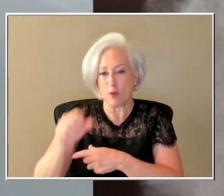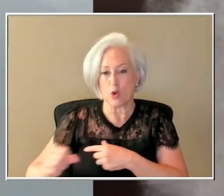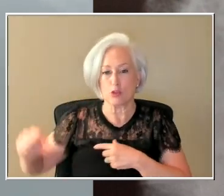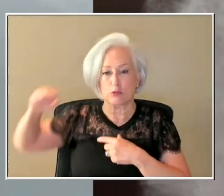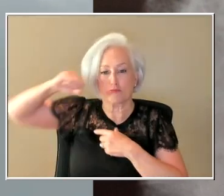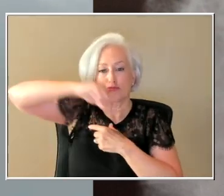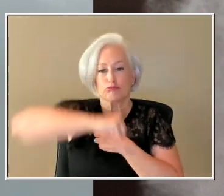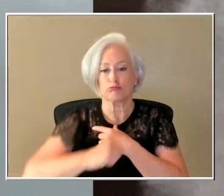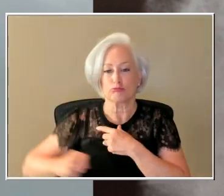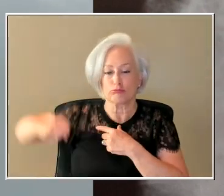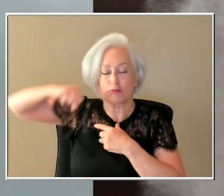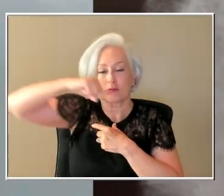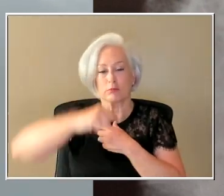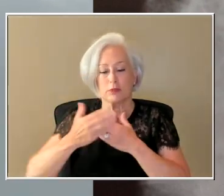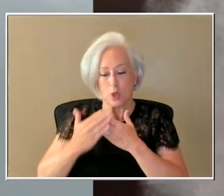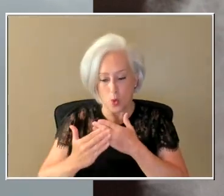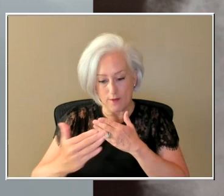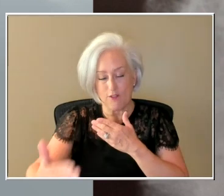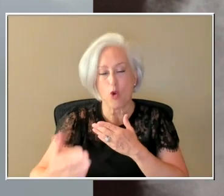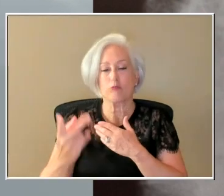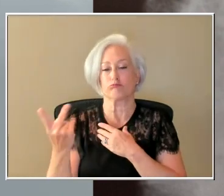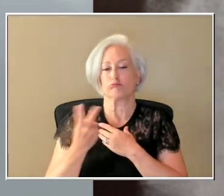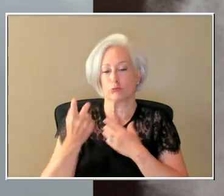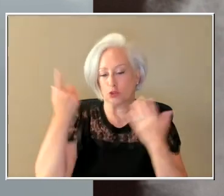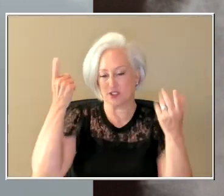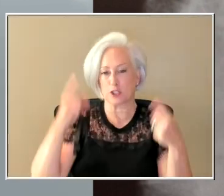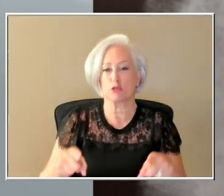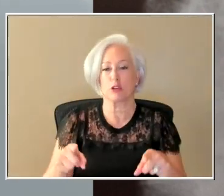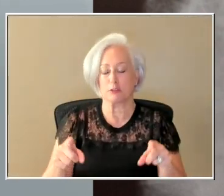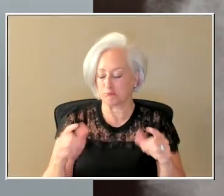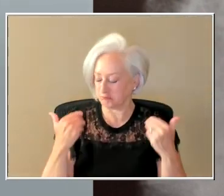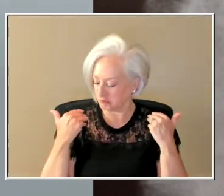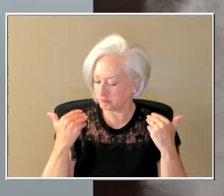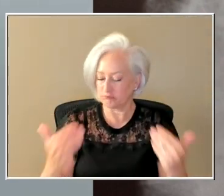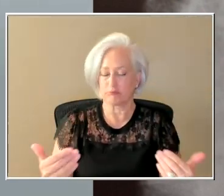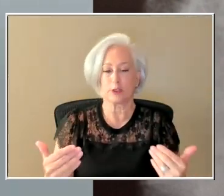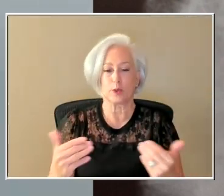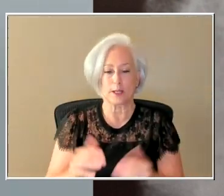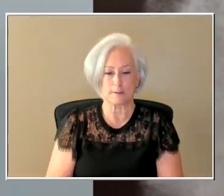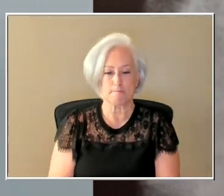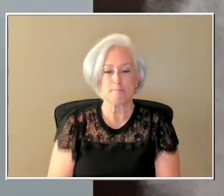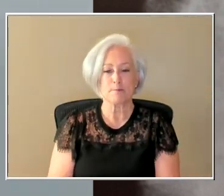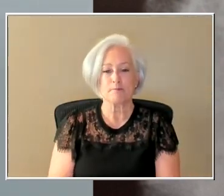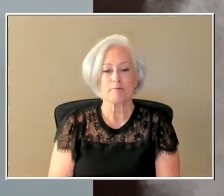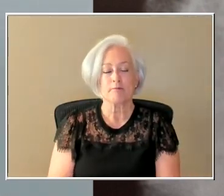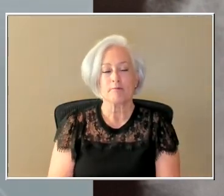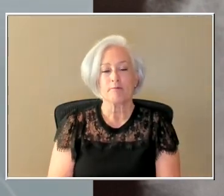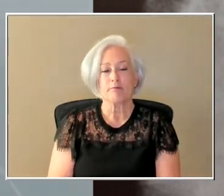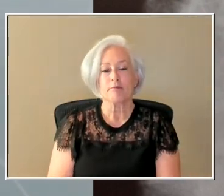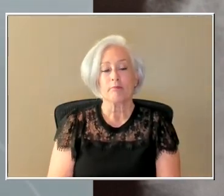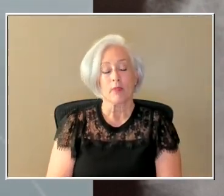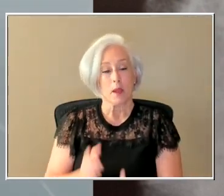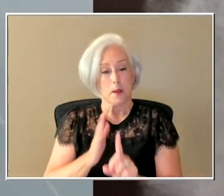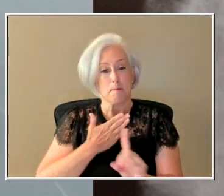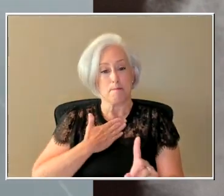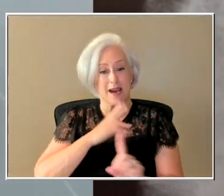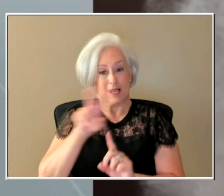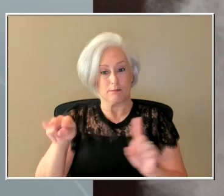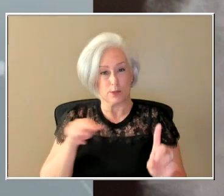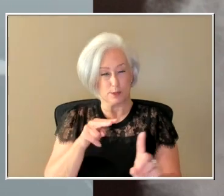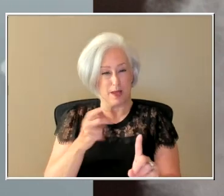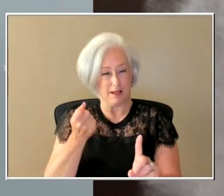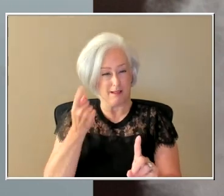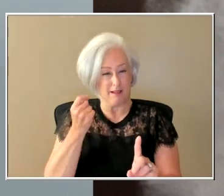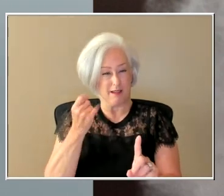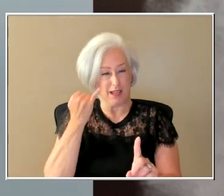both agreed, all right, we're okay with doing that. And so, and then from my understanding, correct me if I'm wrong here,